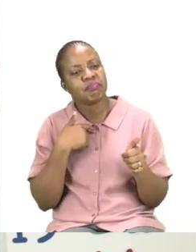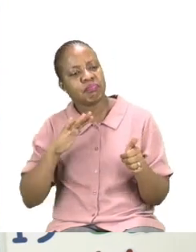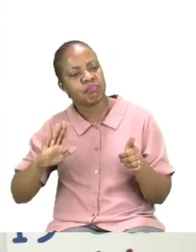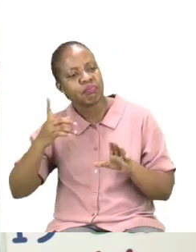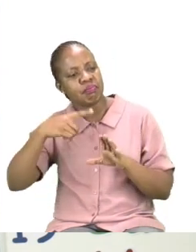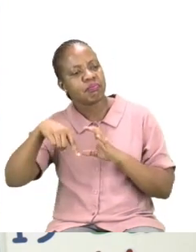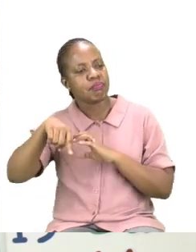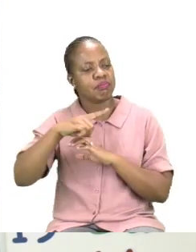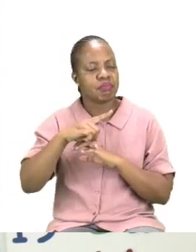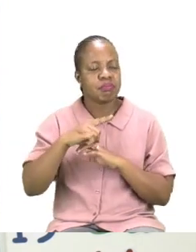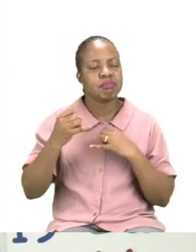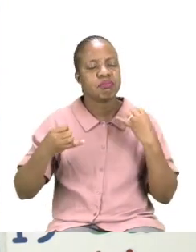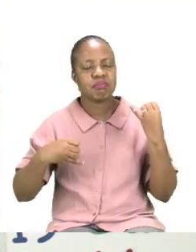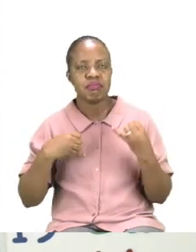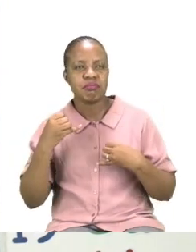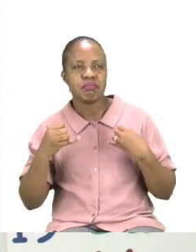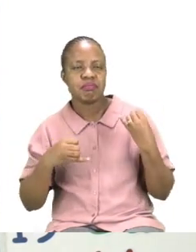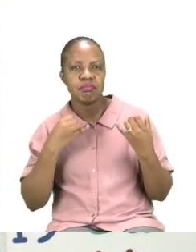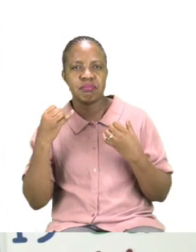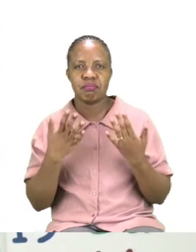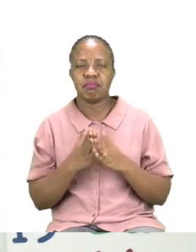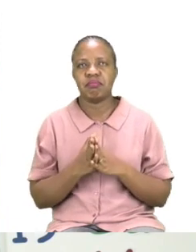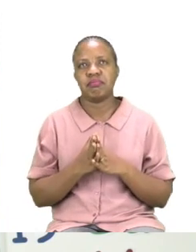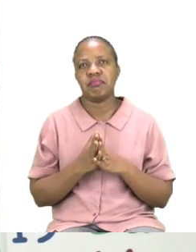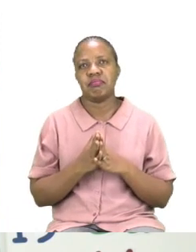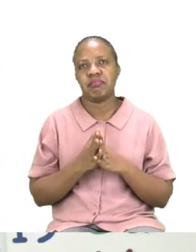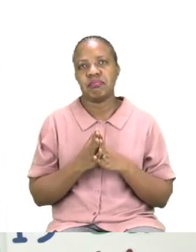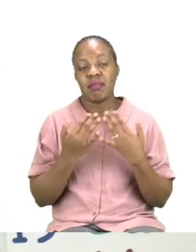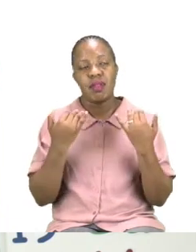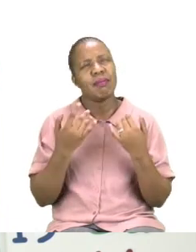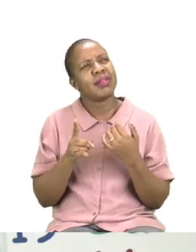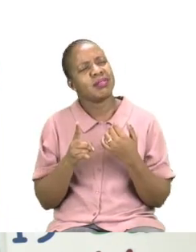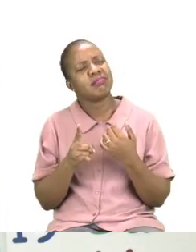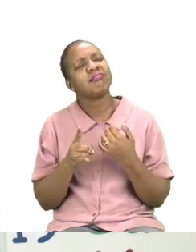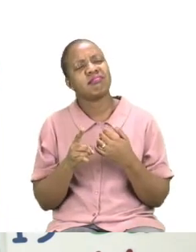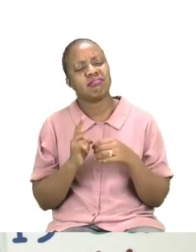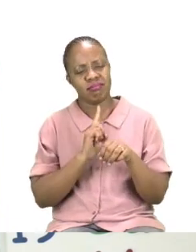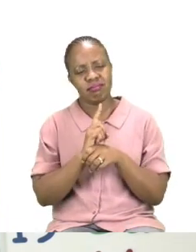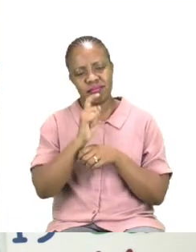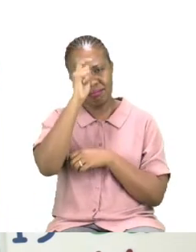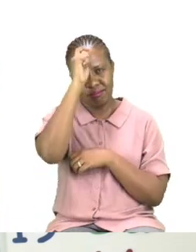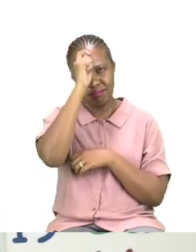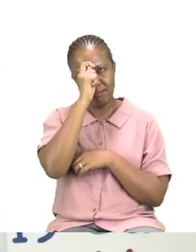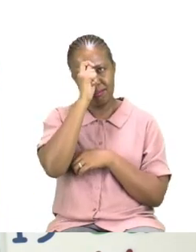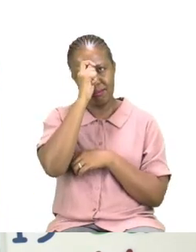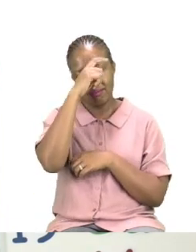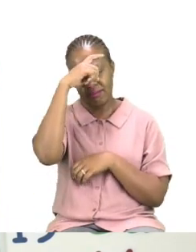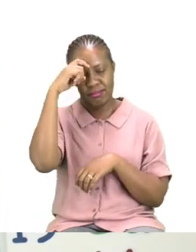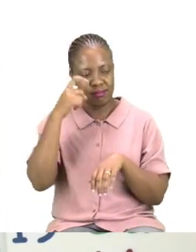sun, but I need a hat. So I'm going to put on my summer hat and look for my friend